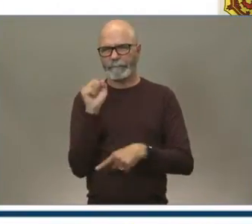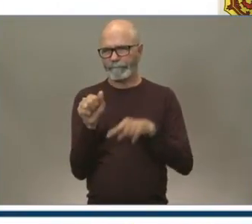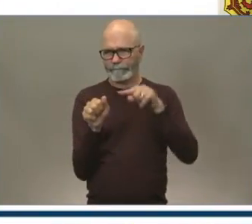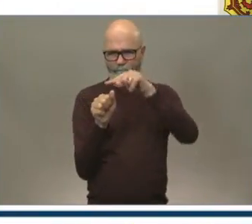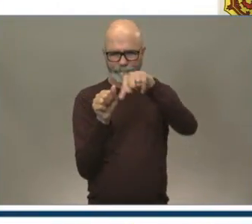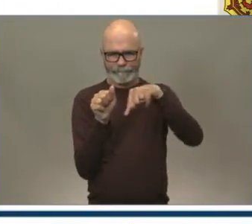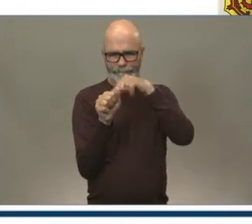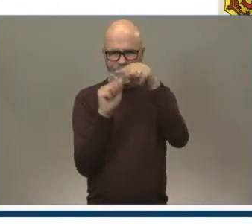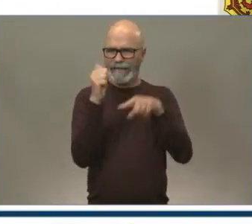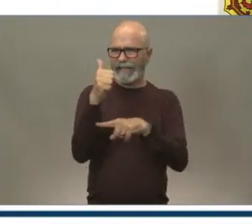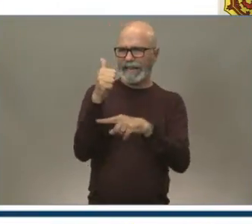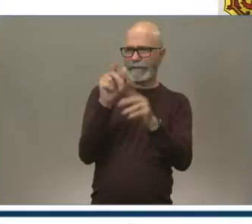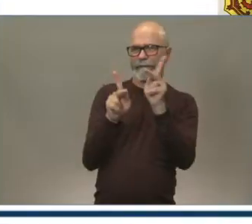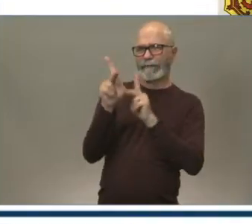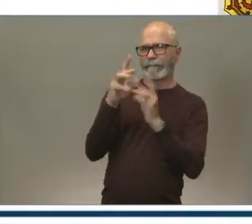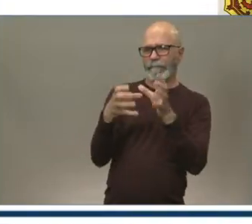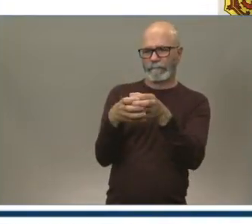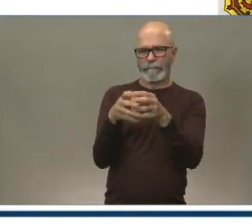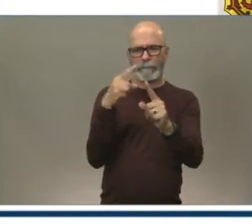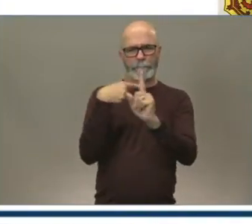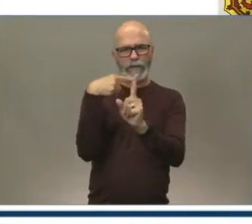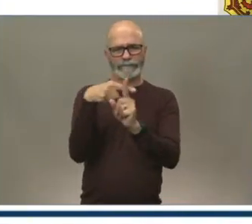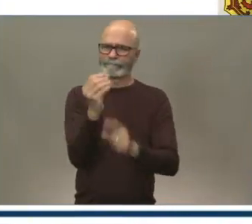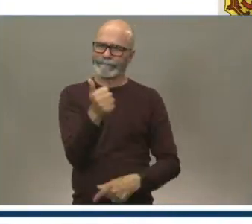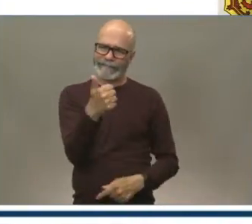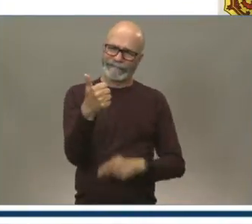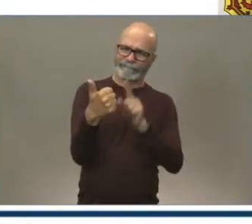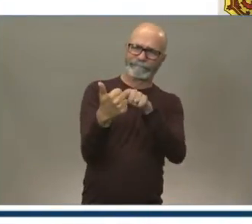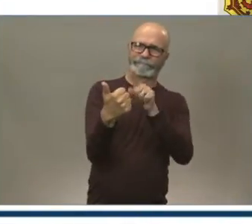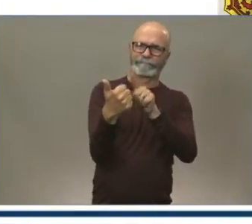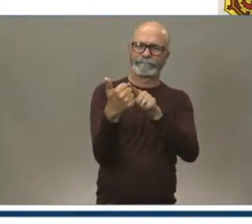the level of community spread right now? I mean,